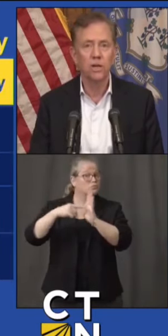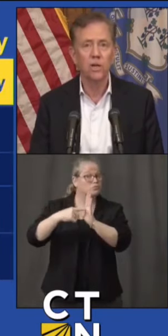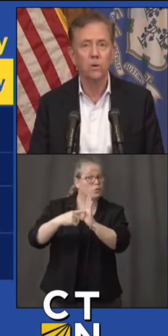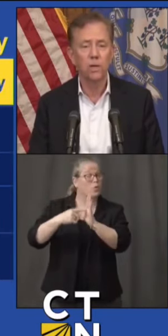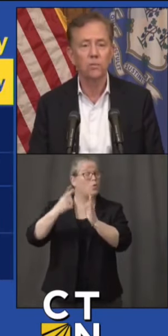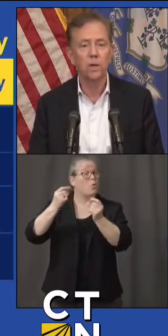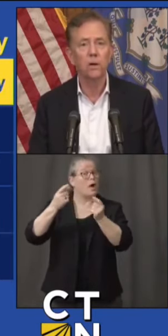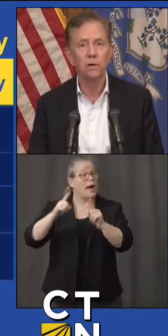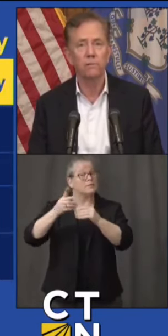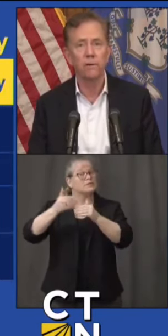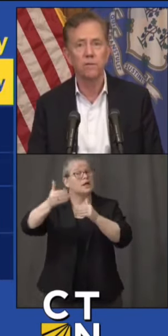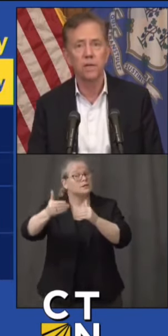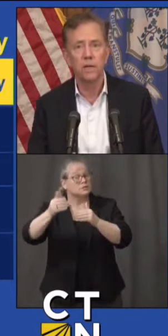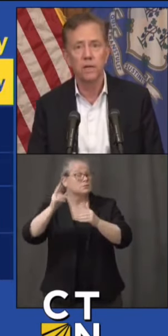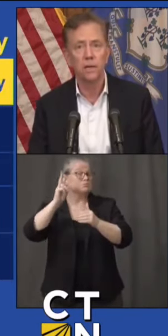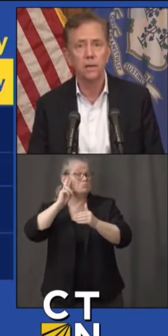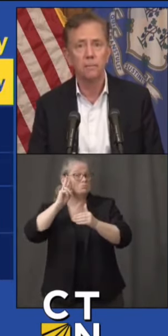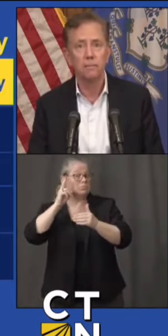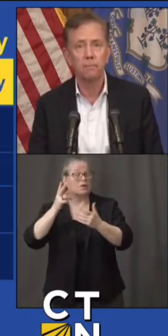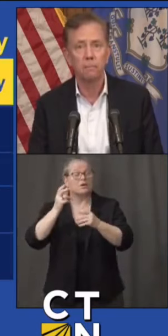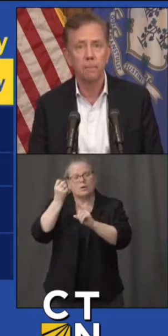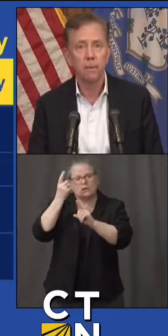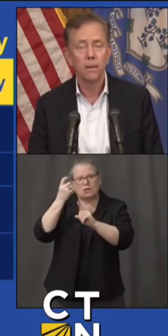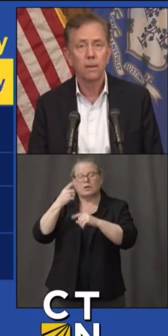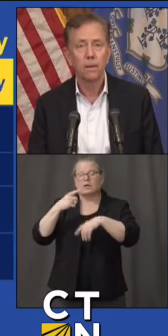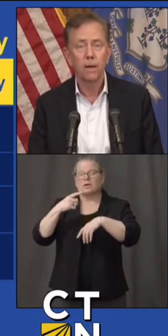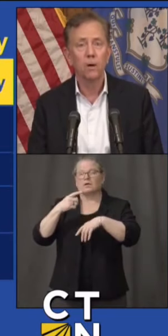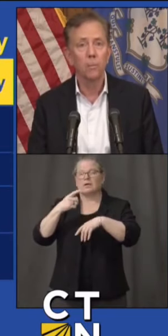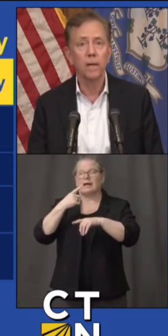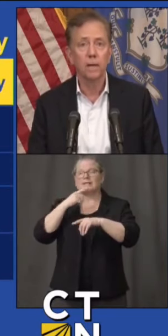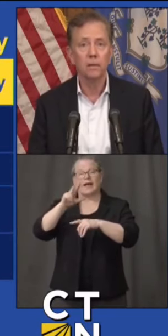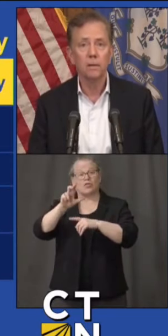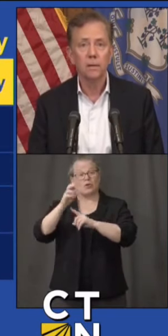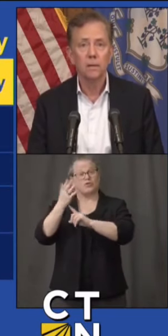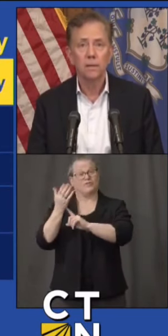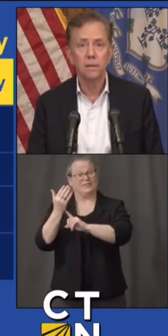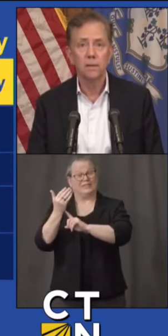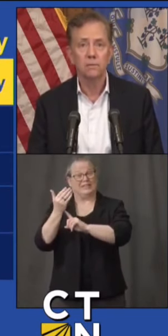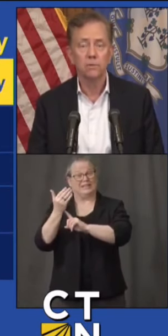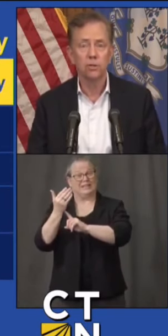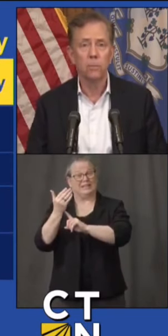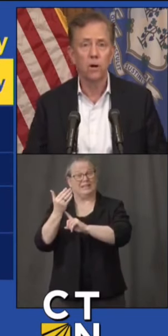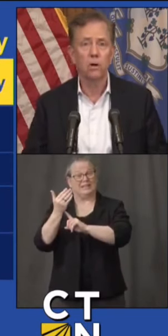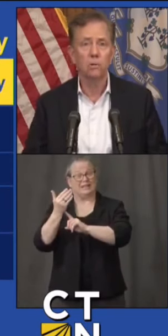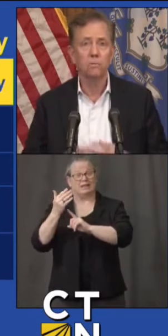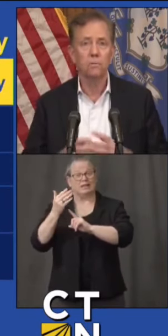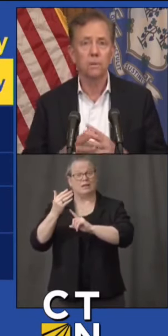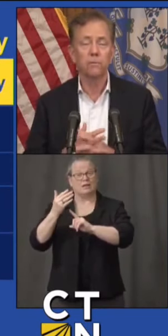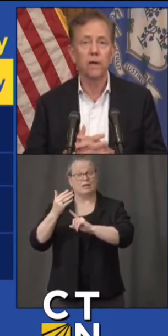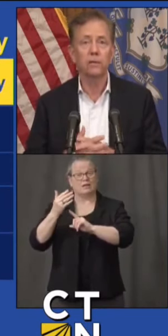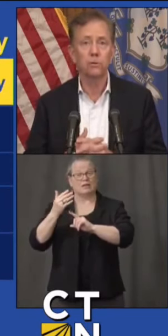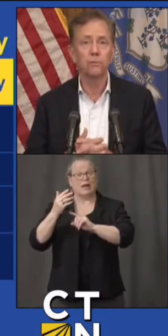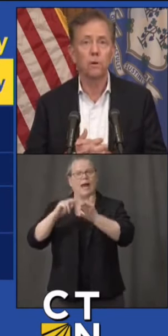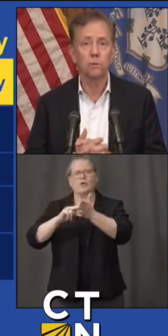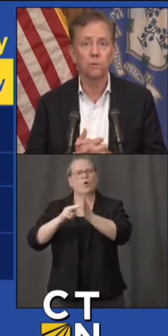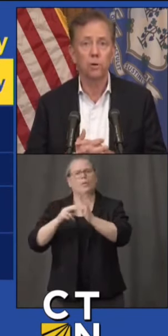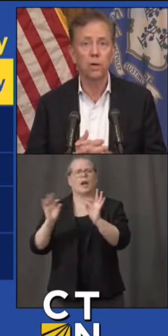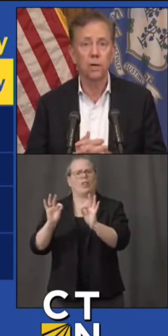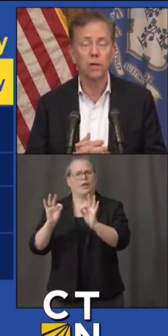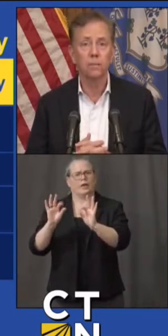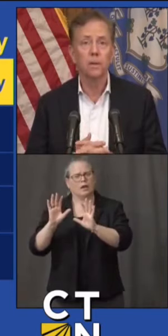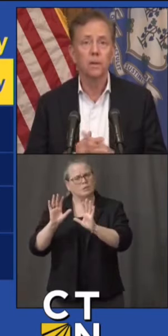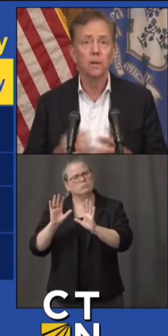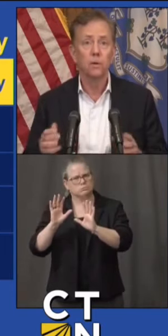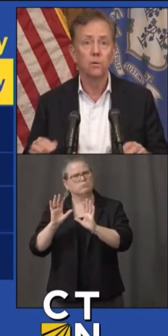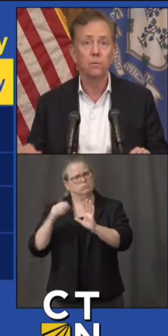say only 315, I don't mean it. Tomorrow, we've got two folks who are going to